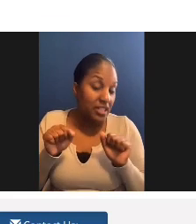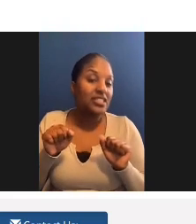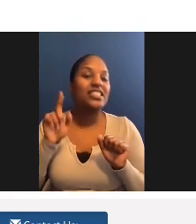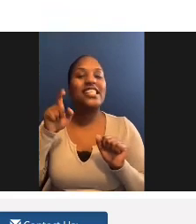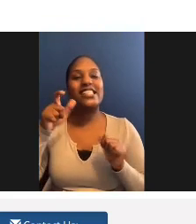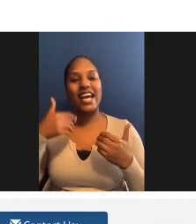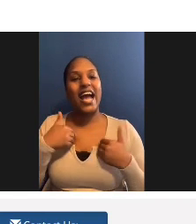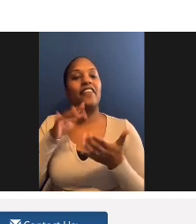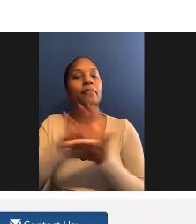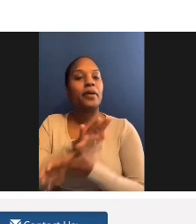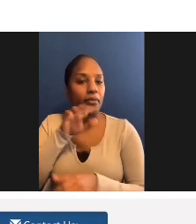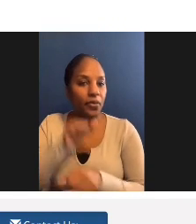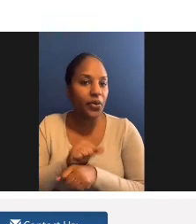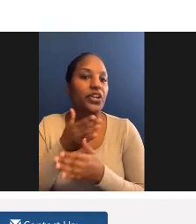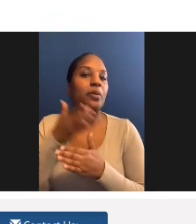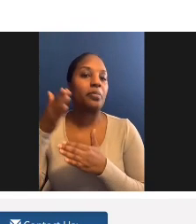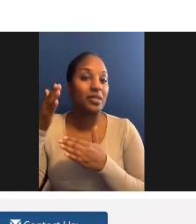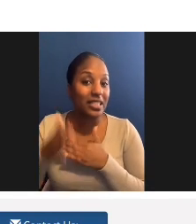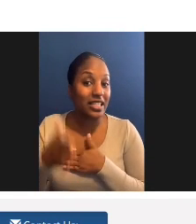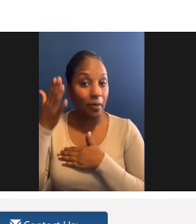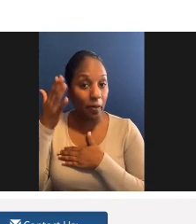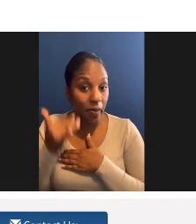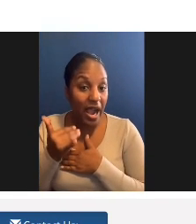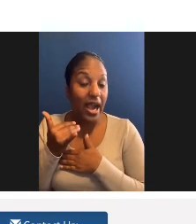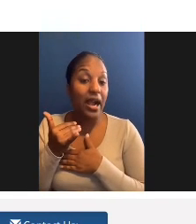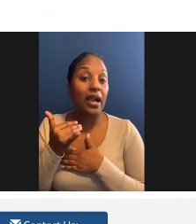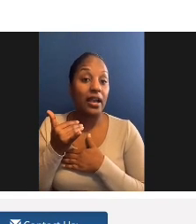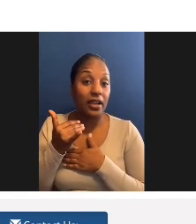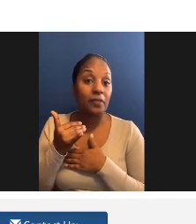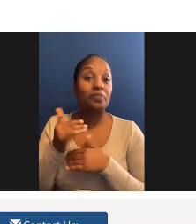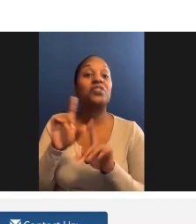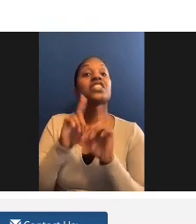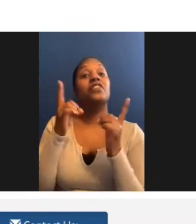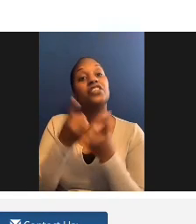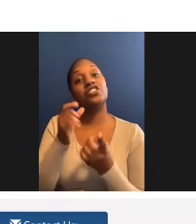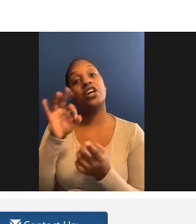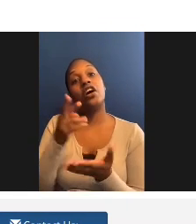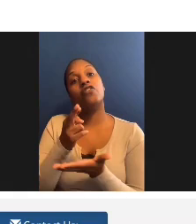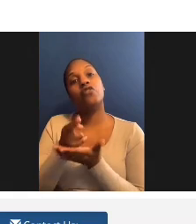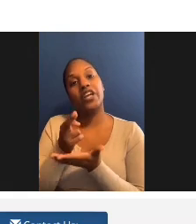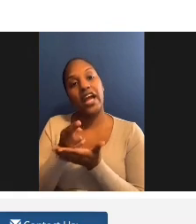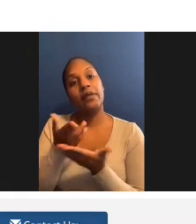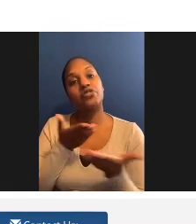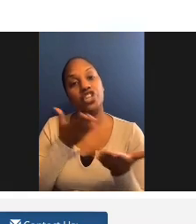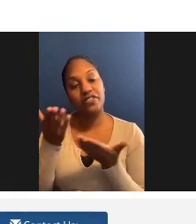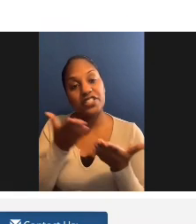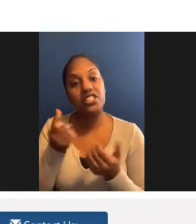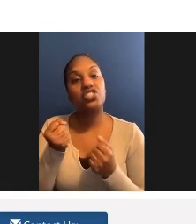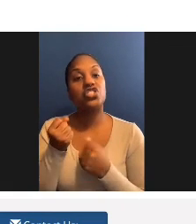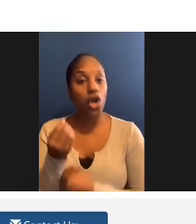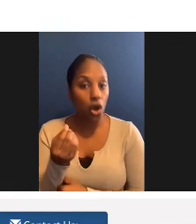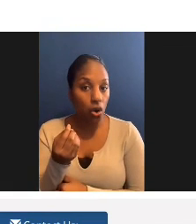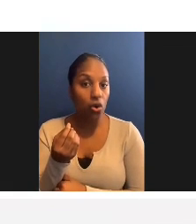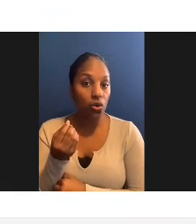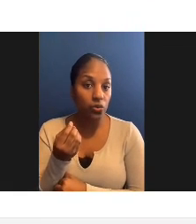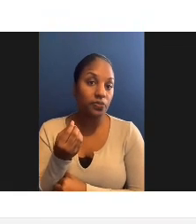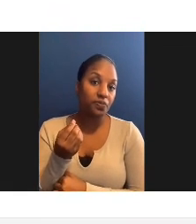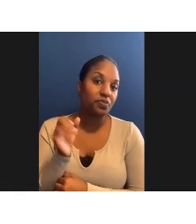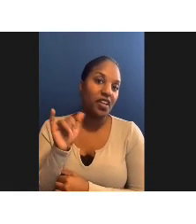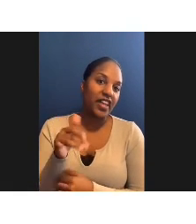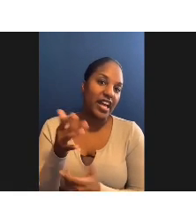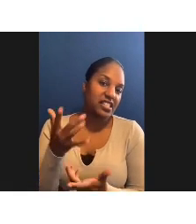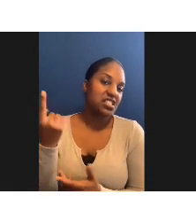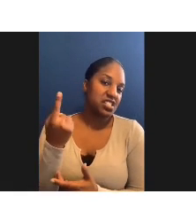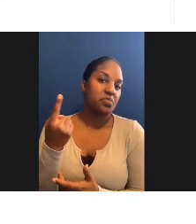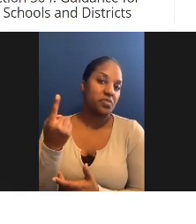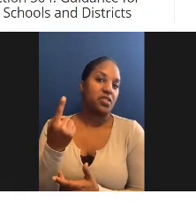have paperwork completed by the Division of Rehab Services. So that's, you know, something